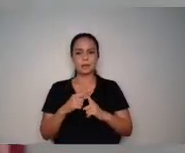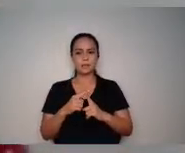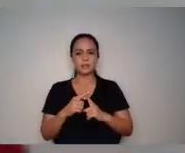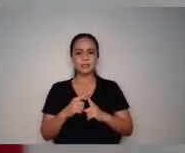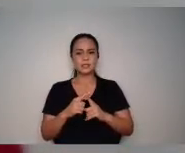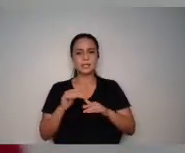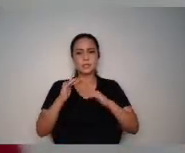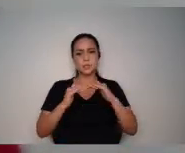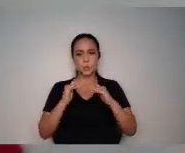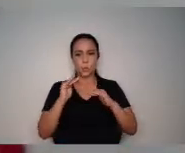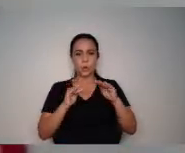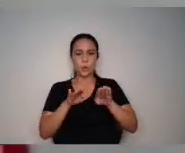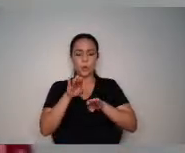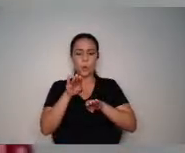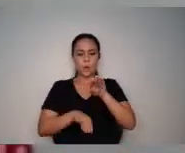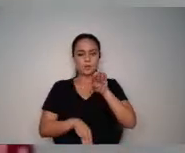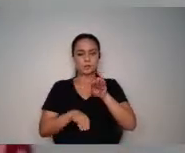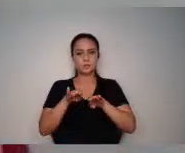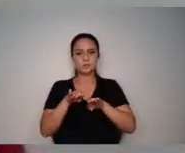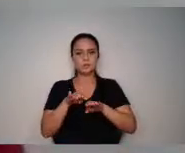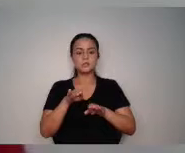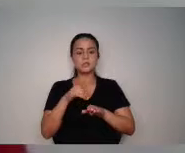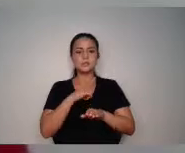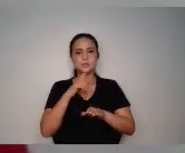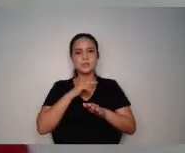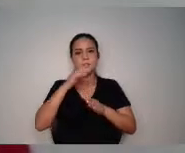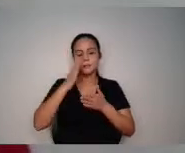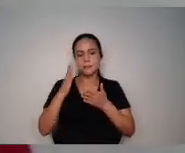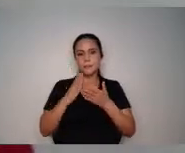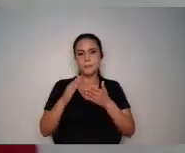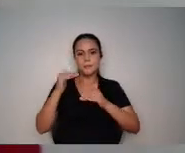companies themselves, because